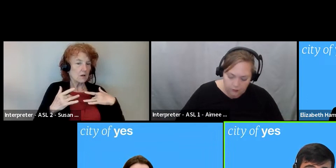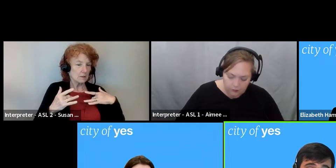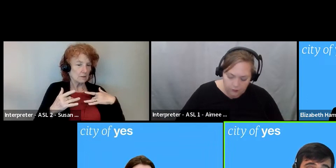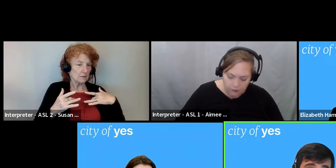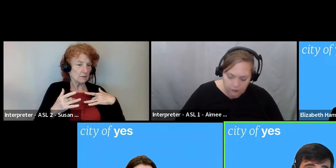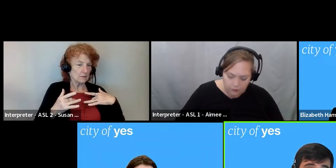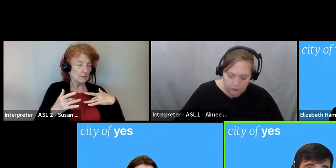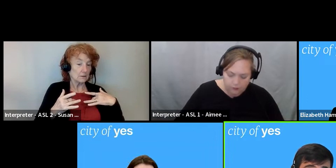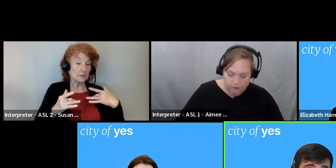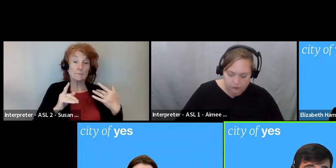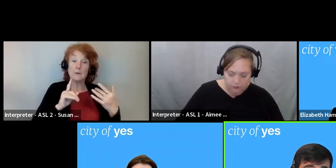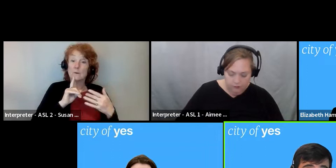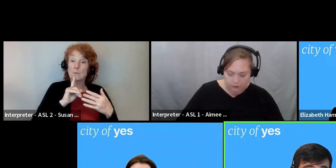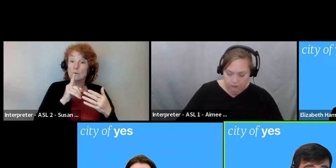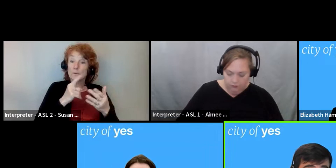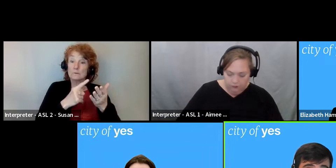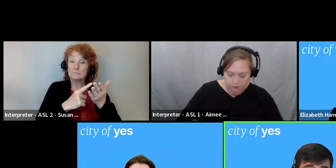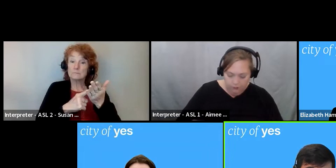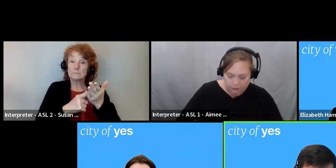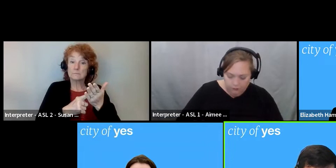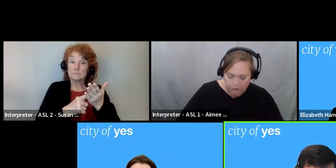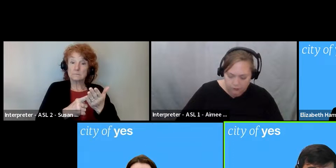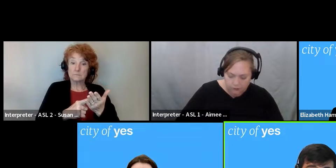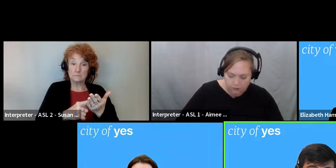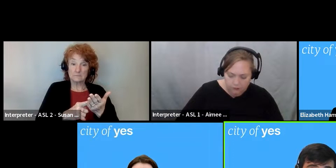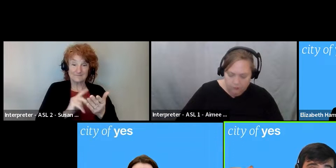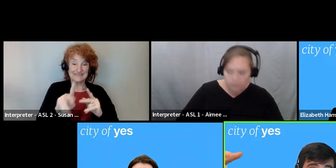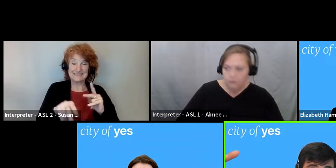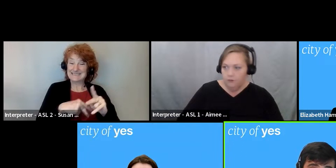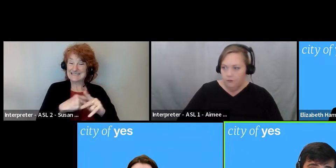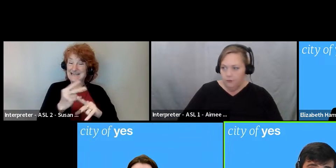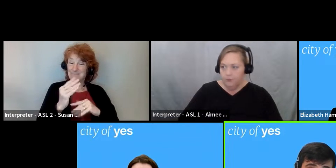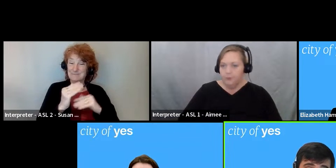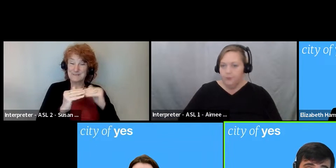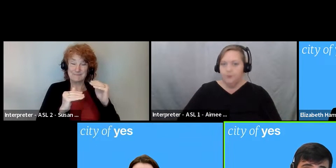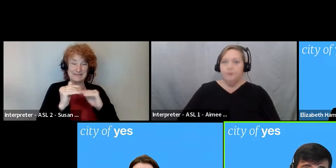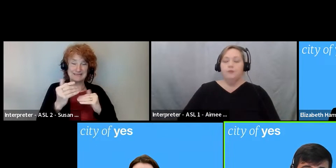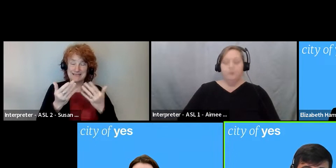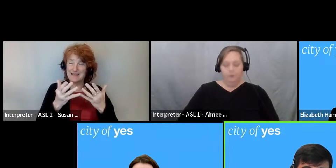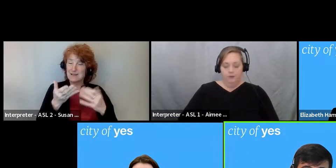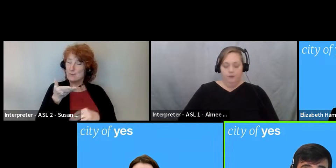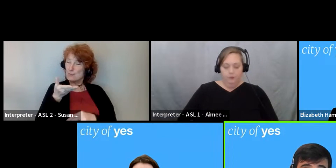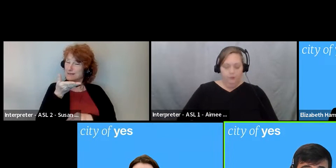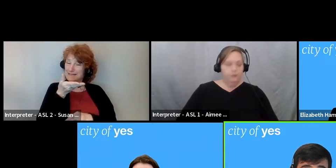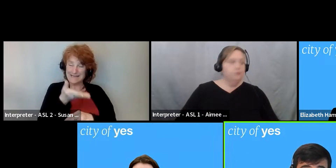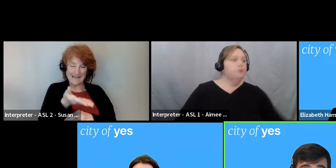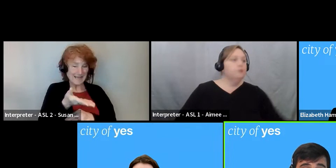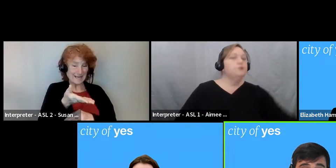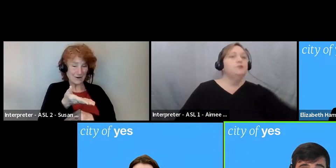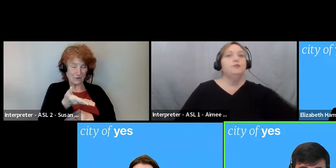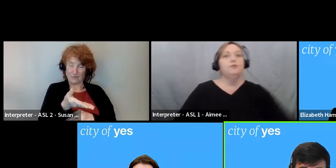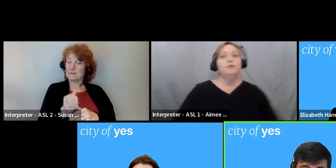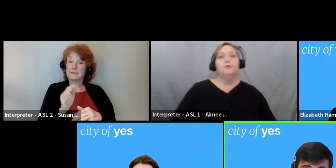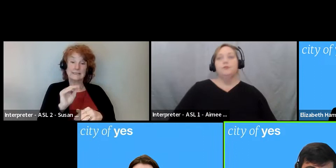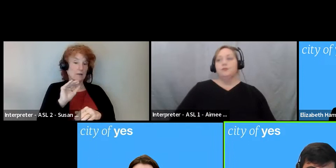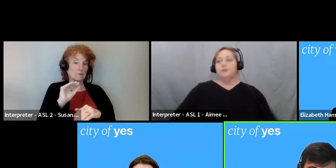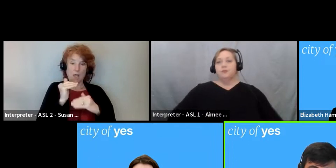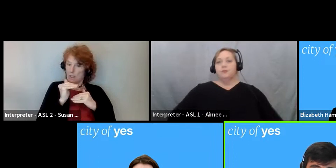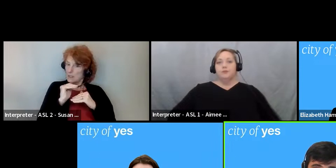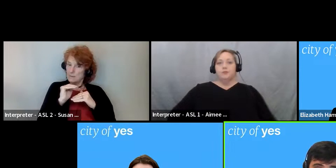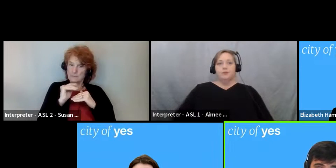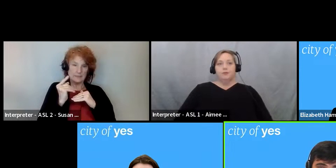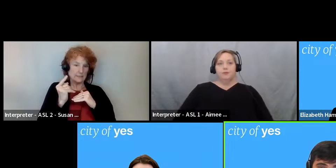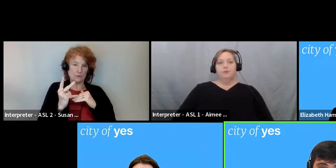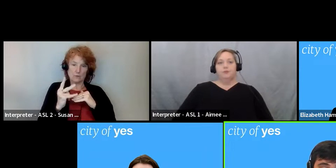types of buildings that already exist in these areas, and they extend even beyond that half mile from transit. They really are everywhere in our